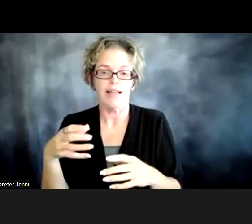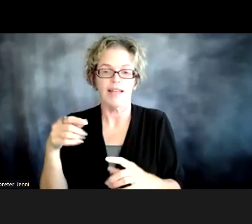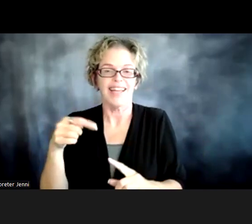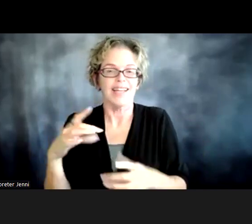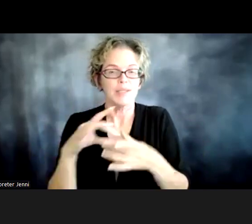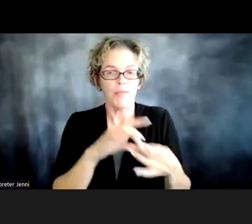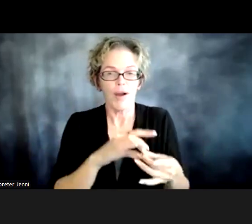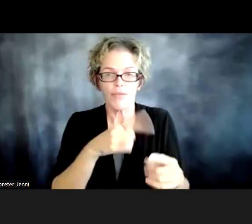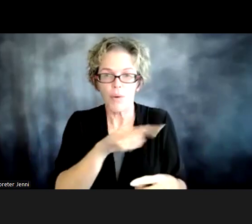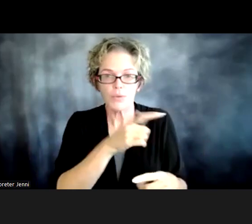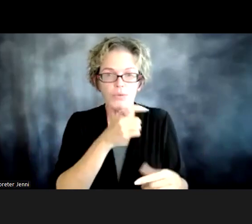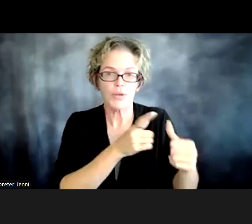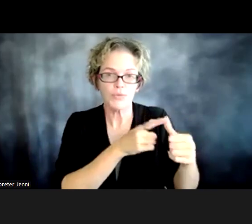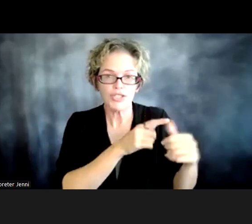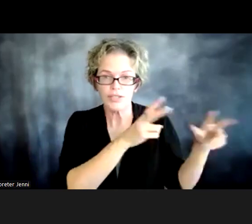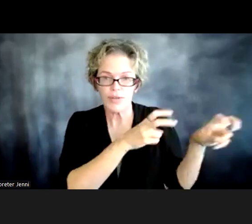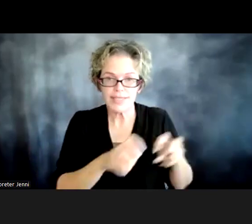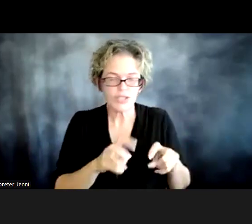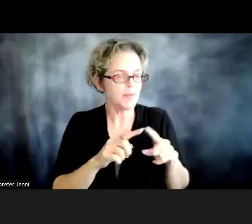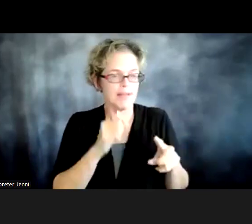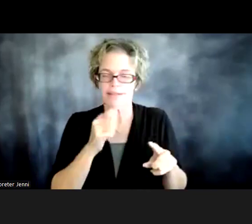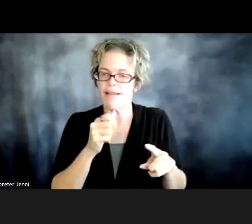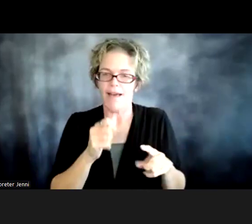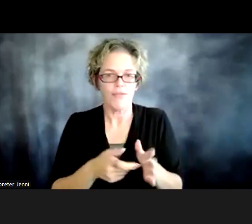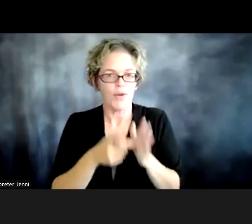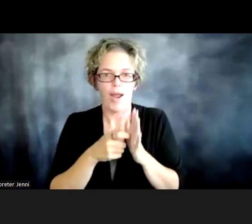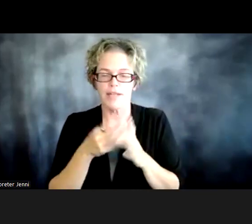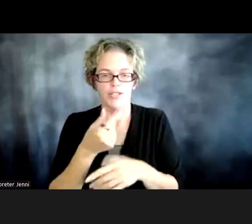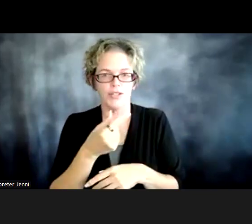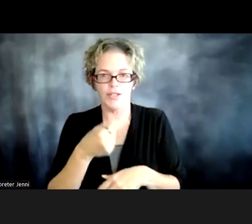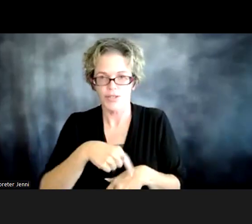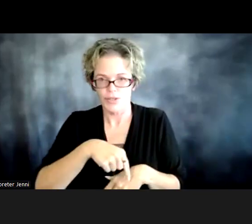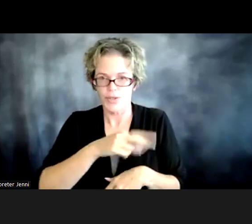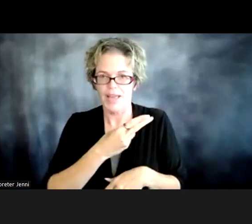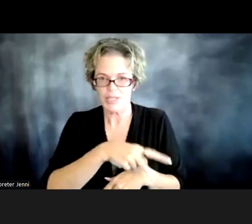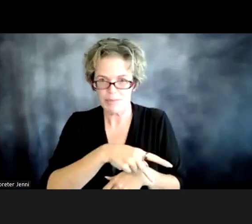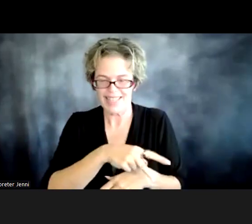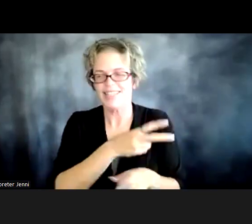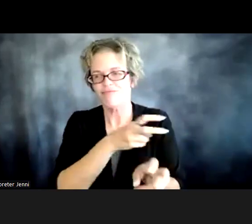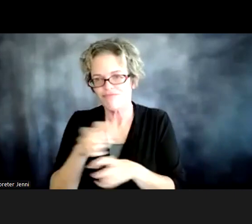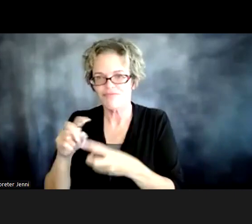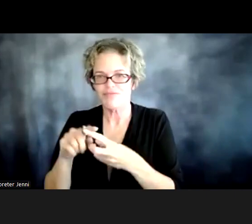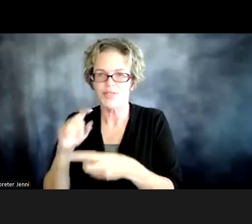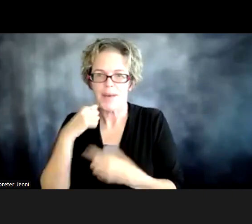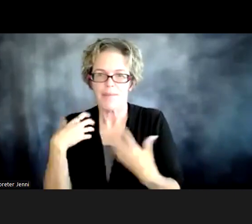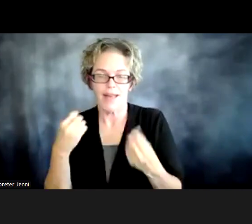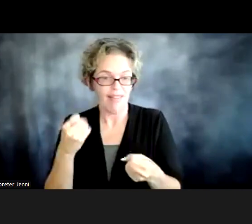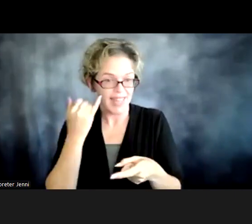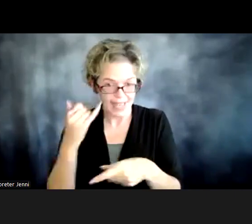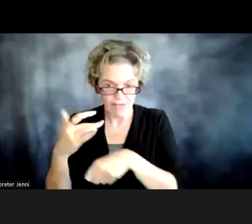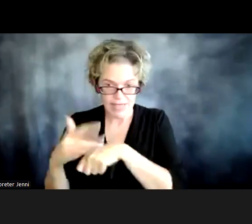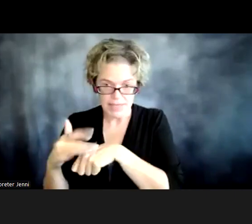folks that were originally transitioned, but it's not a requirement to be in a QHP to get Apple expansion. So as long as there's a spot available and you were to apply